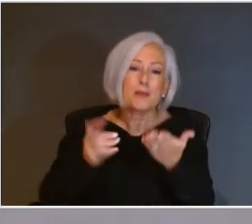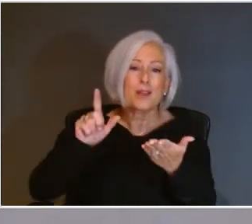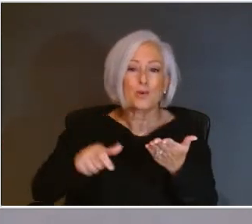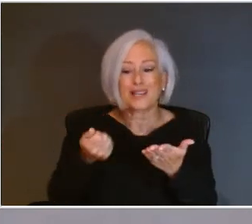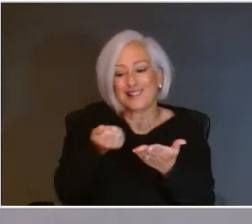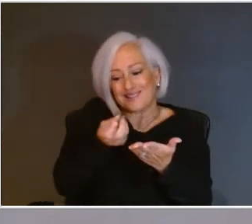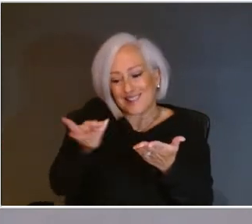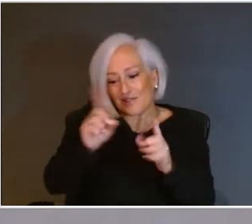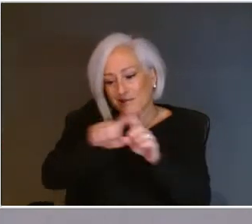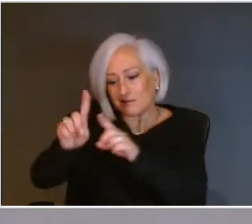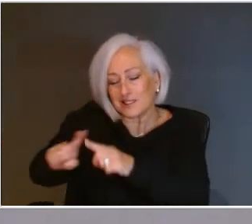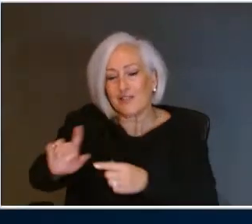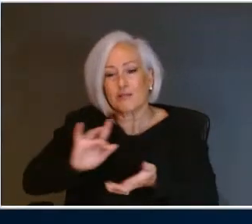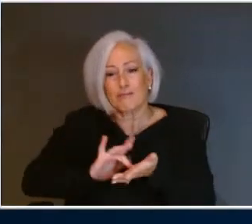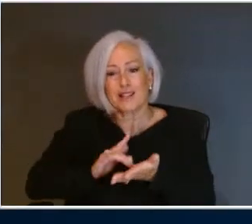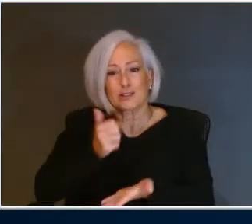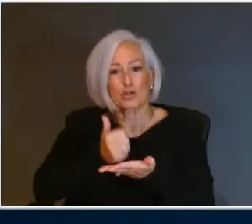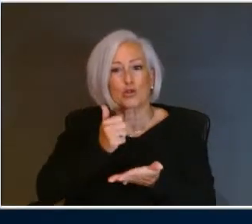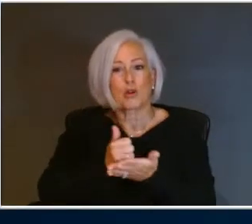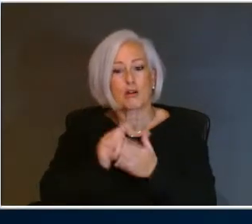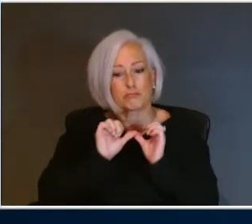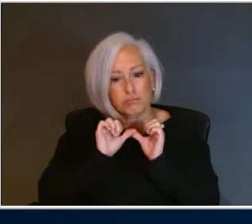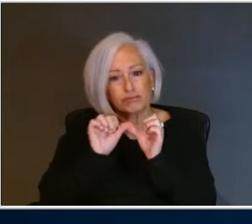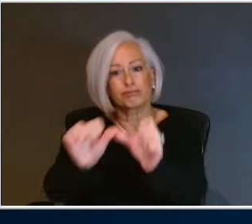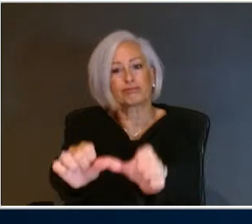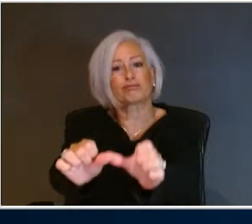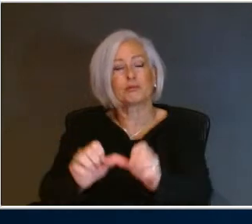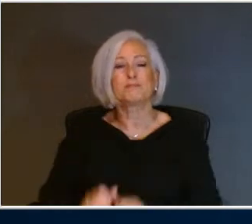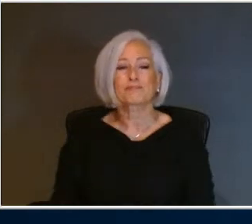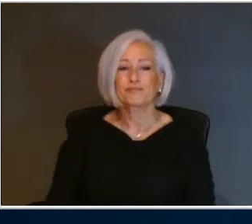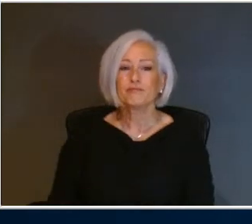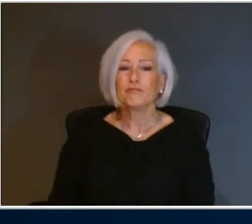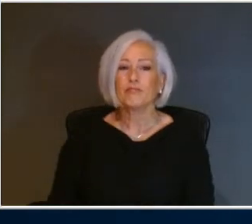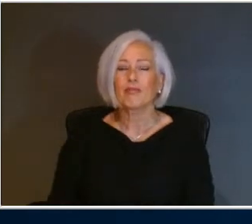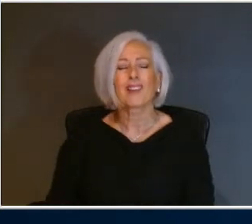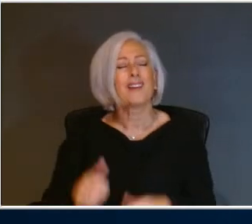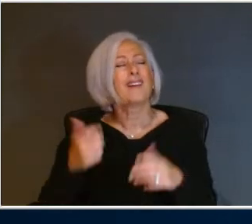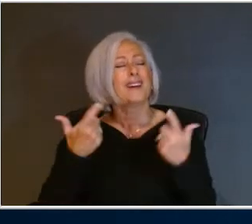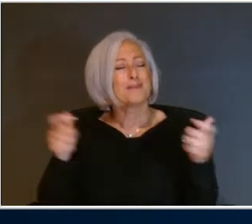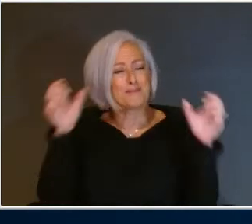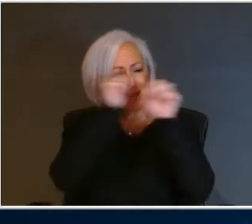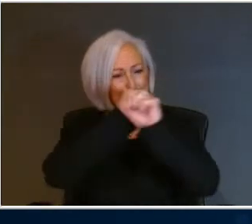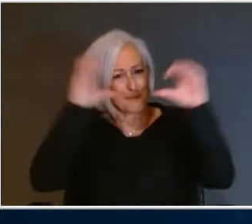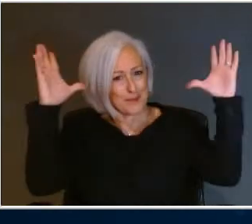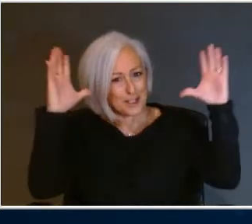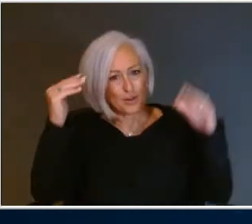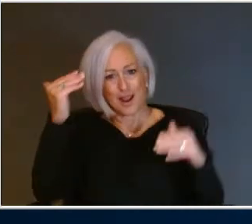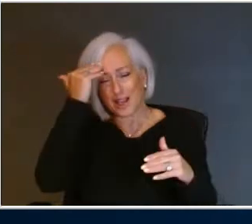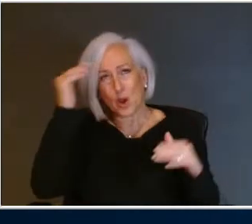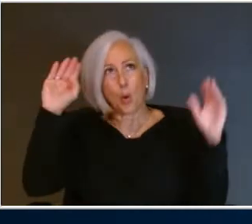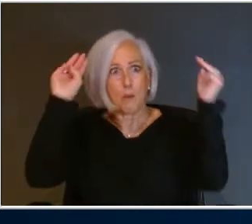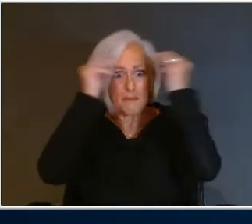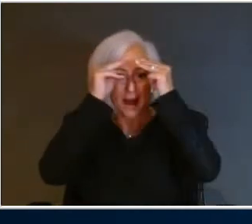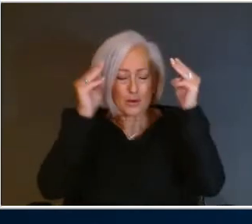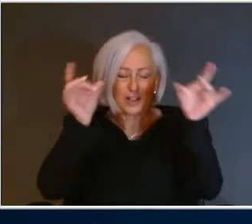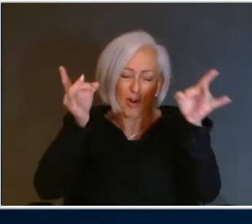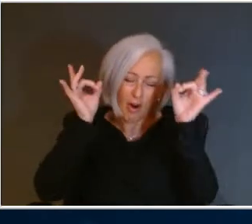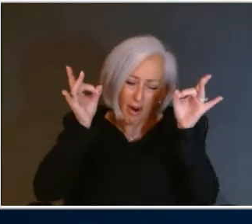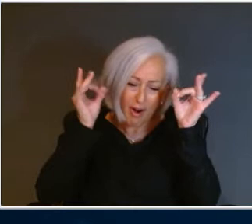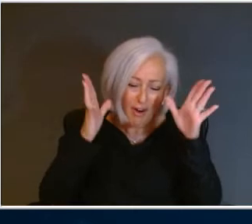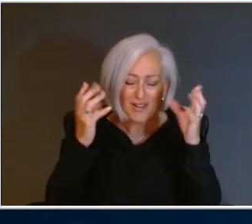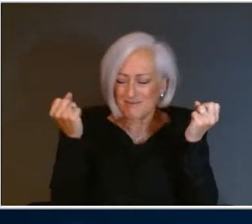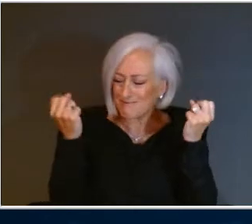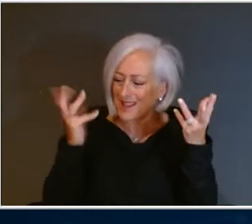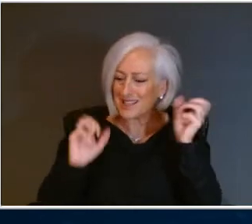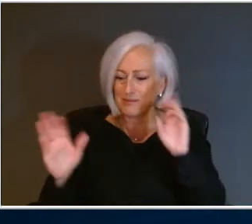relief long term. So Dr. Ford, big picture, we know migraines are miserable. I have them. So many people I know have them. What does this new drug